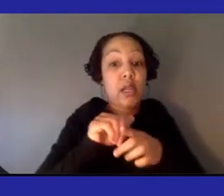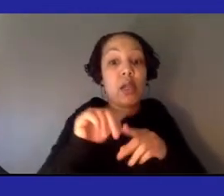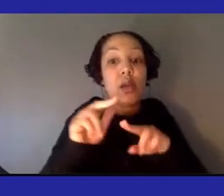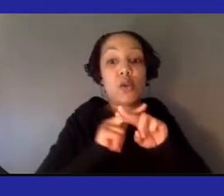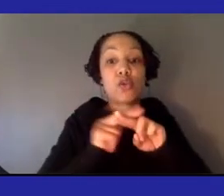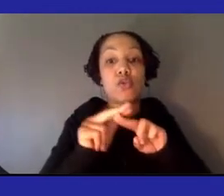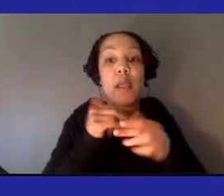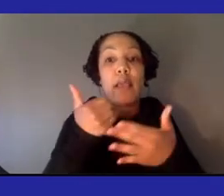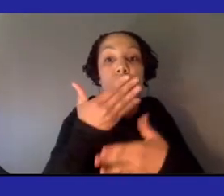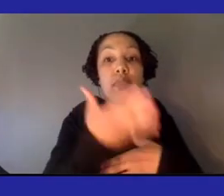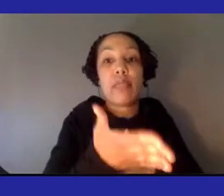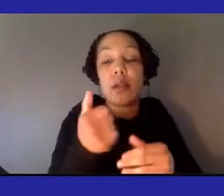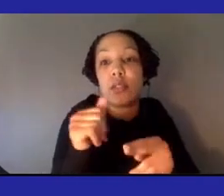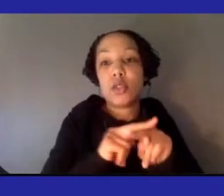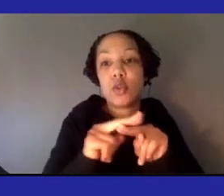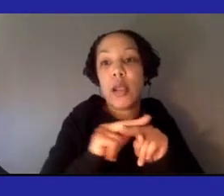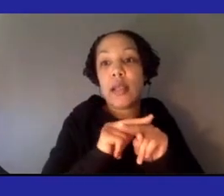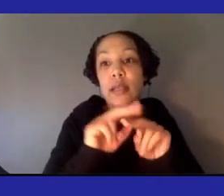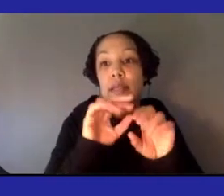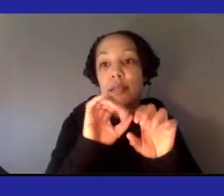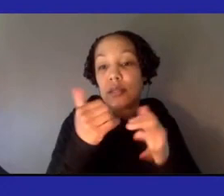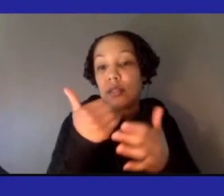the LIRR. And it is